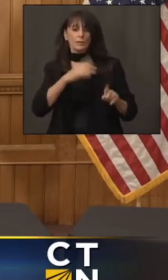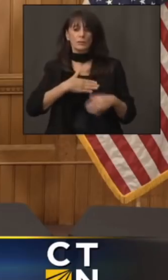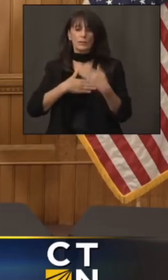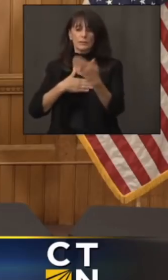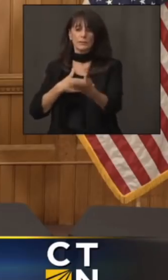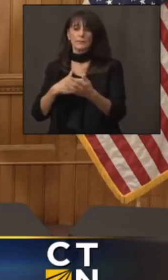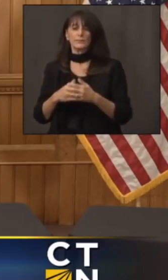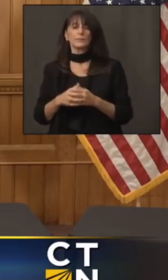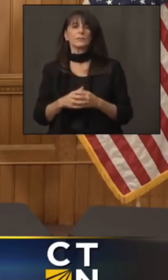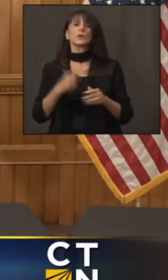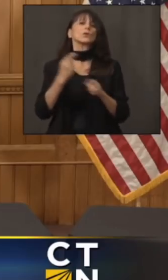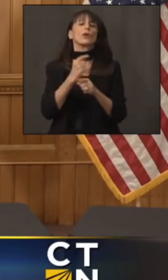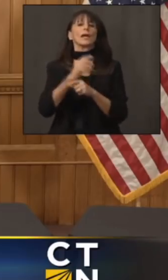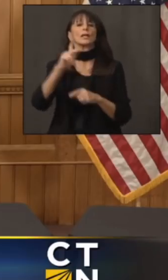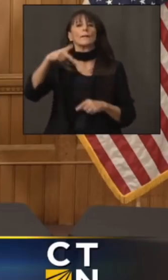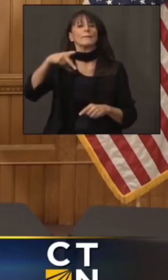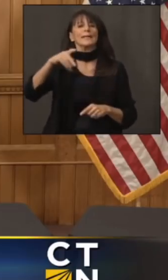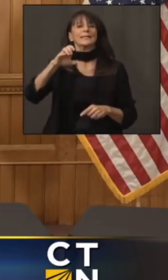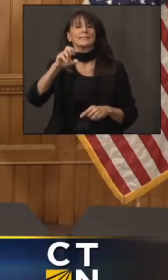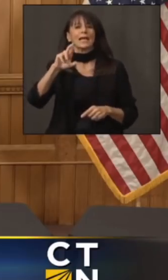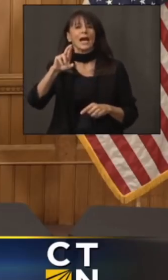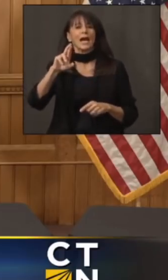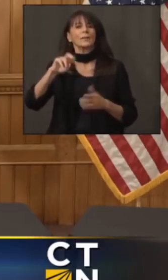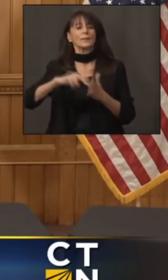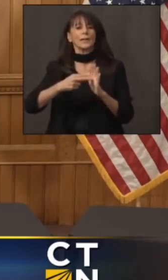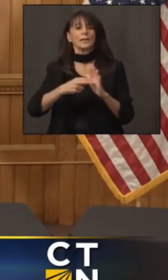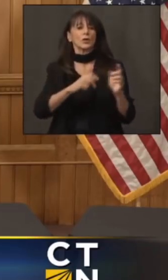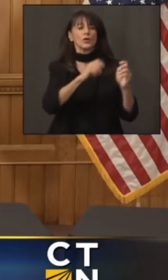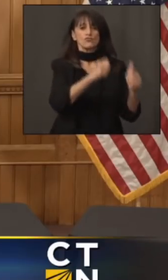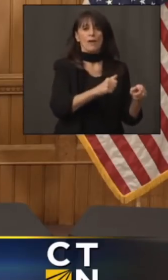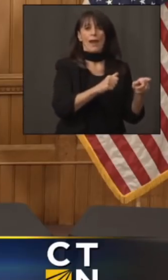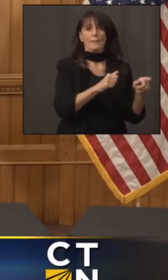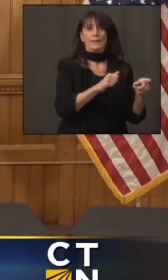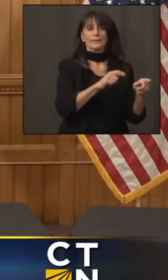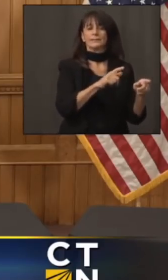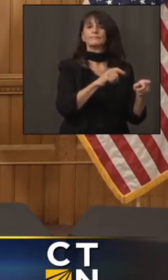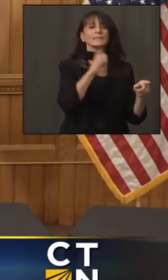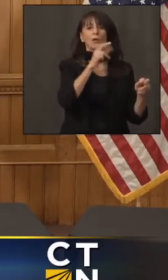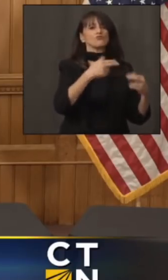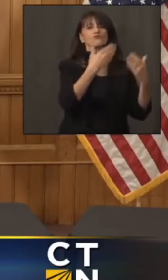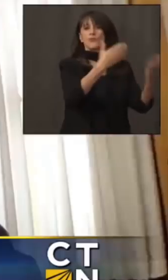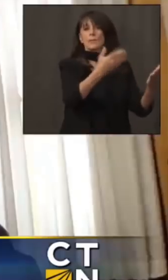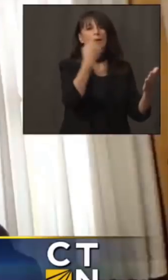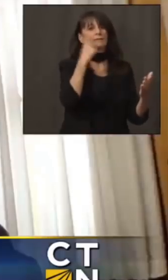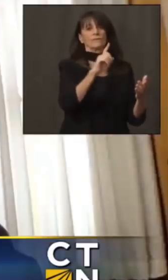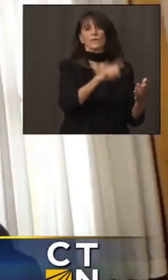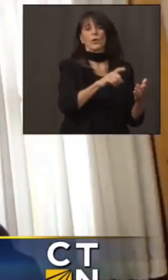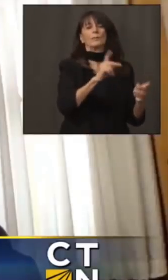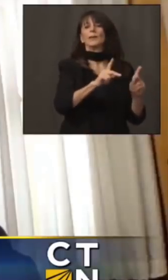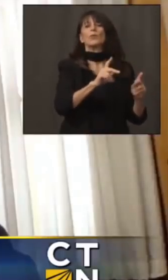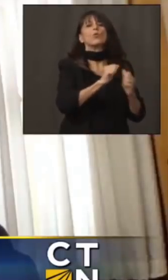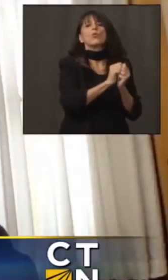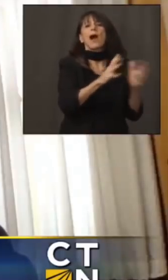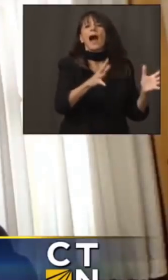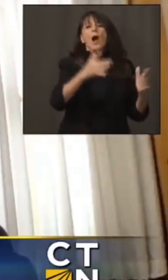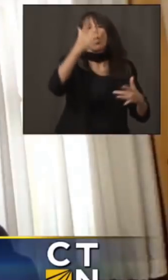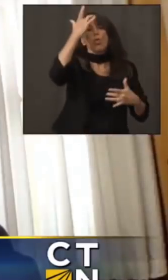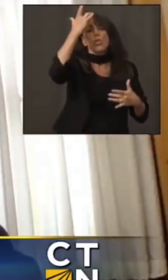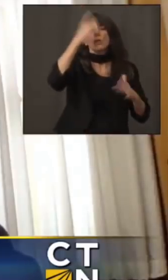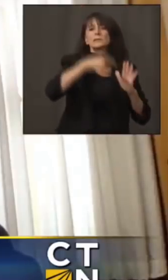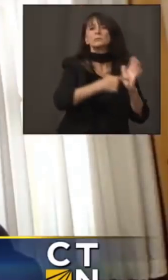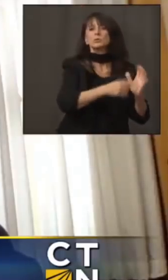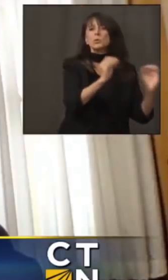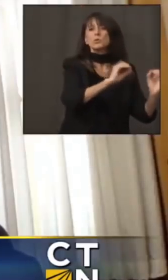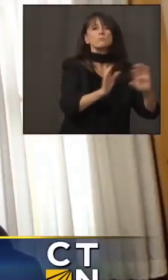the standard PCR test. The rapid antigen-based tests are not recommended for asymptomatic screening purposes at this